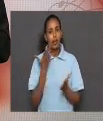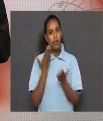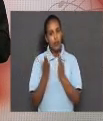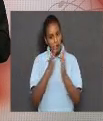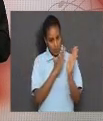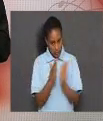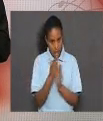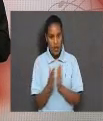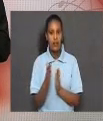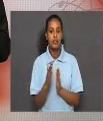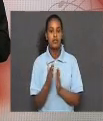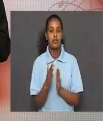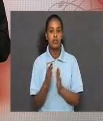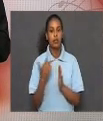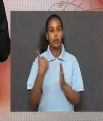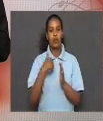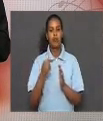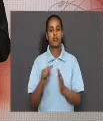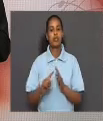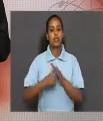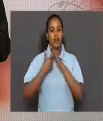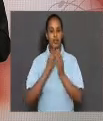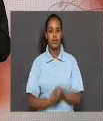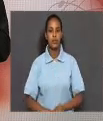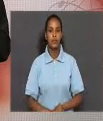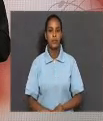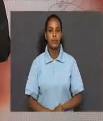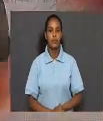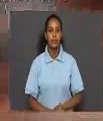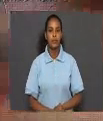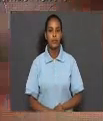if you are prepared, then we will get started.